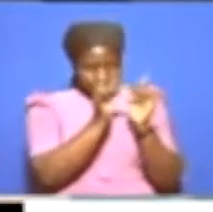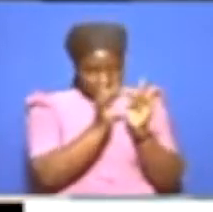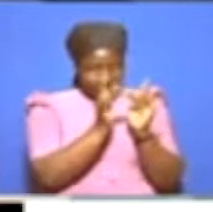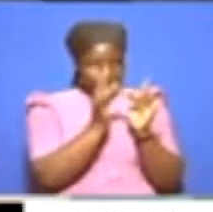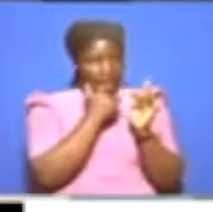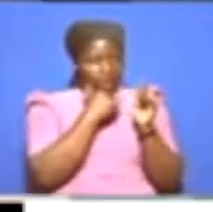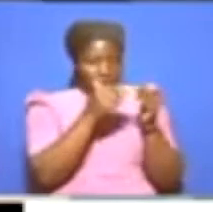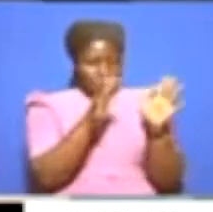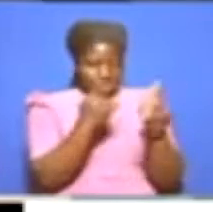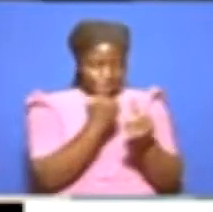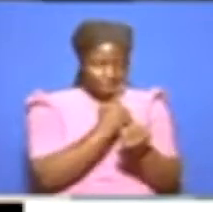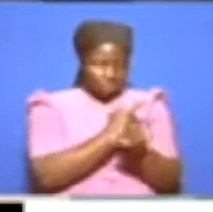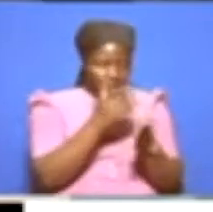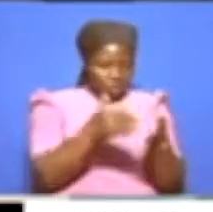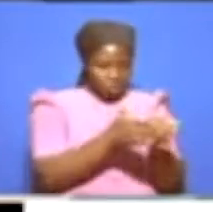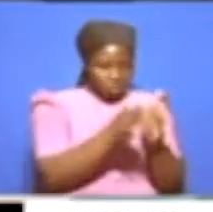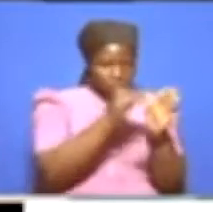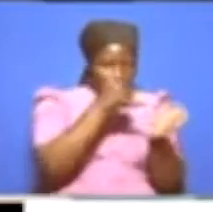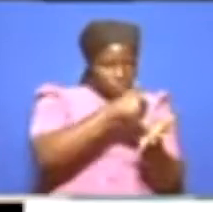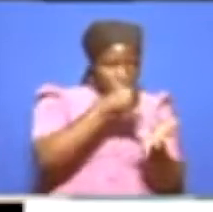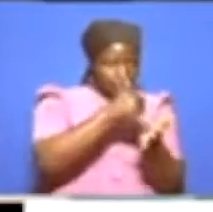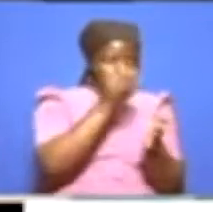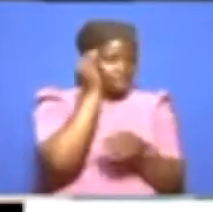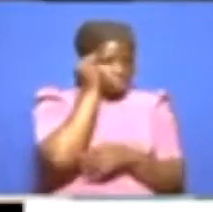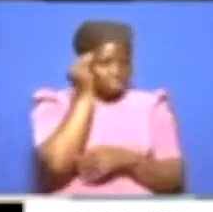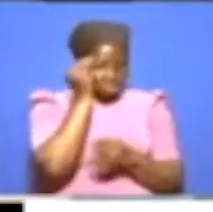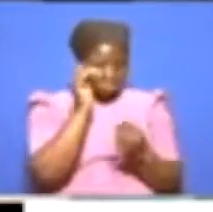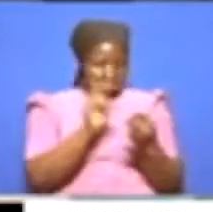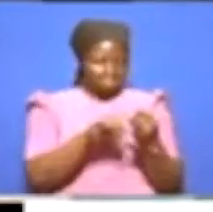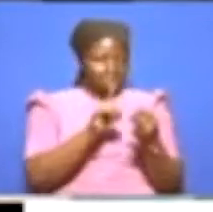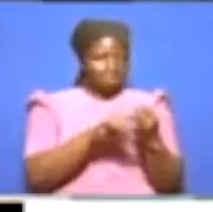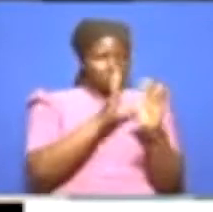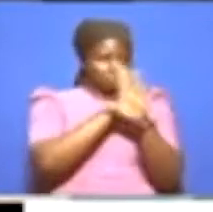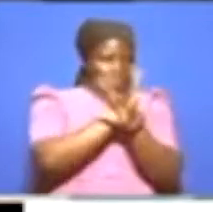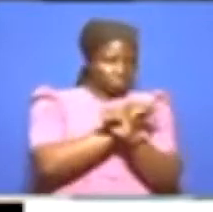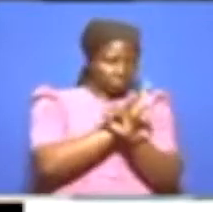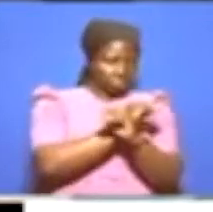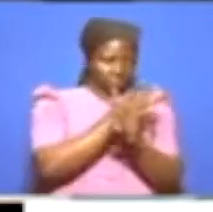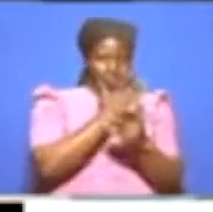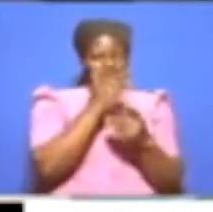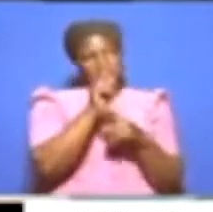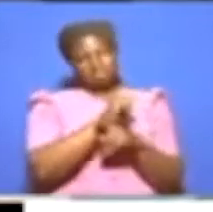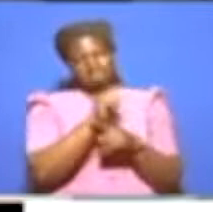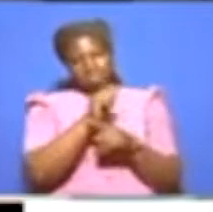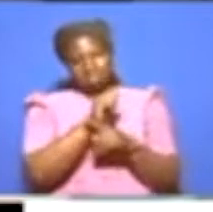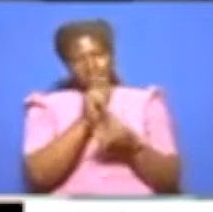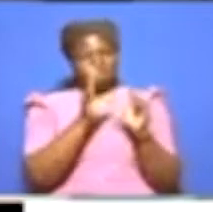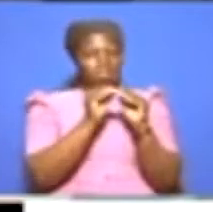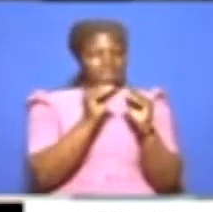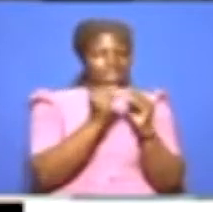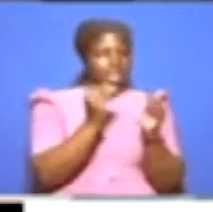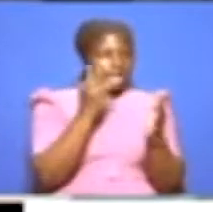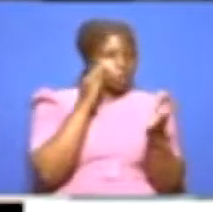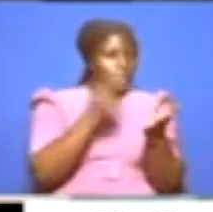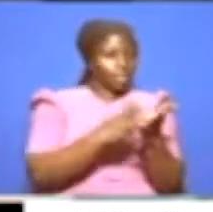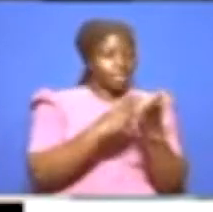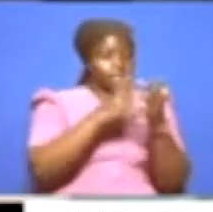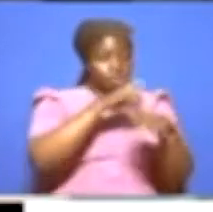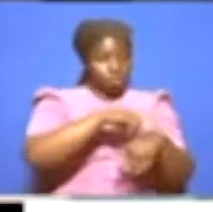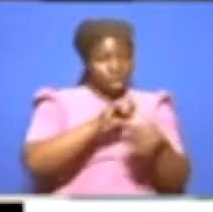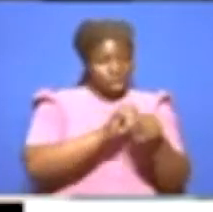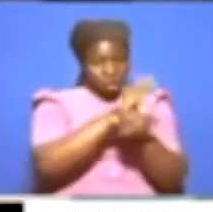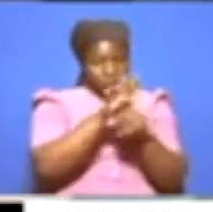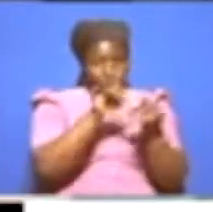and virtual schooling witnessed throughout the COVID-19 period. Now, it has also opened